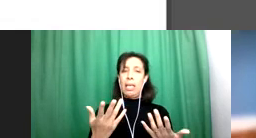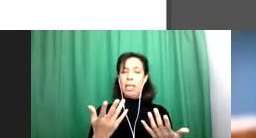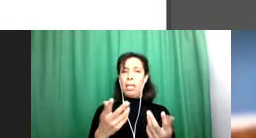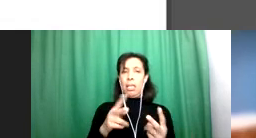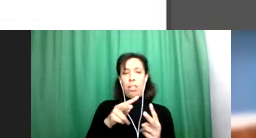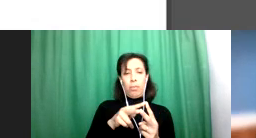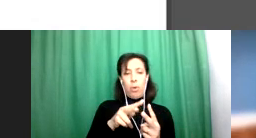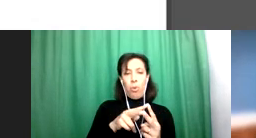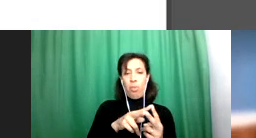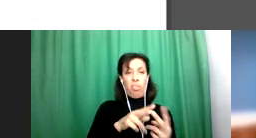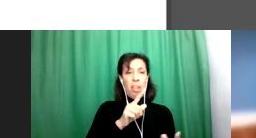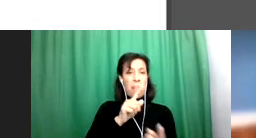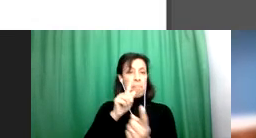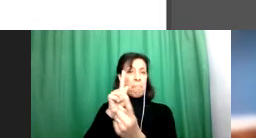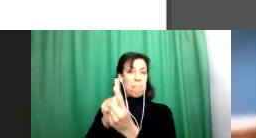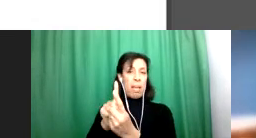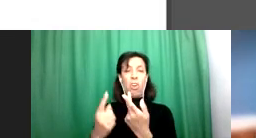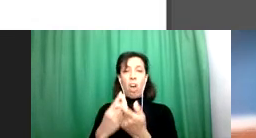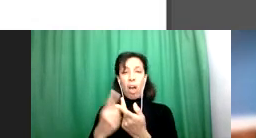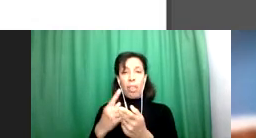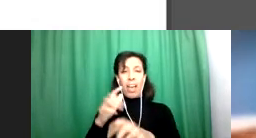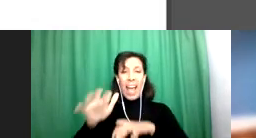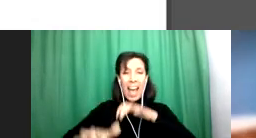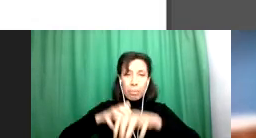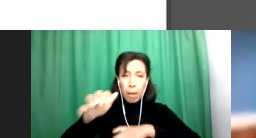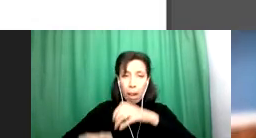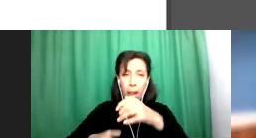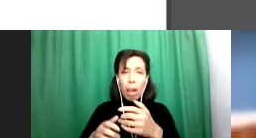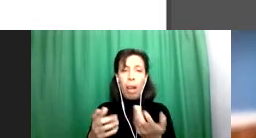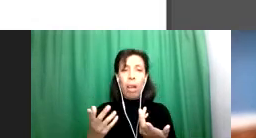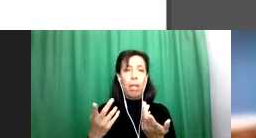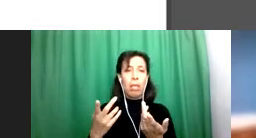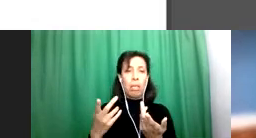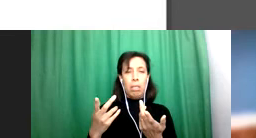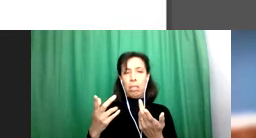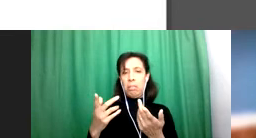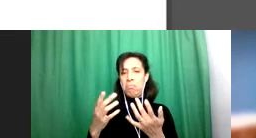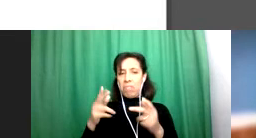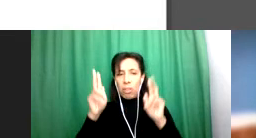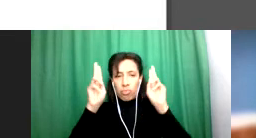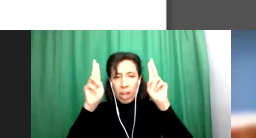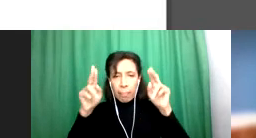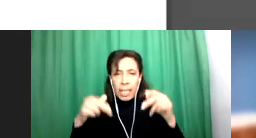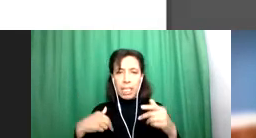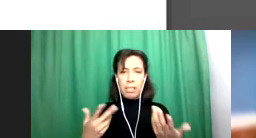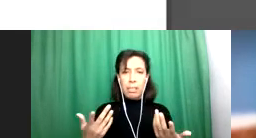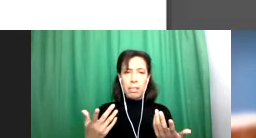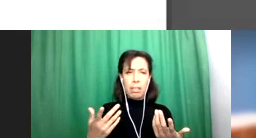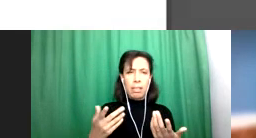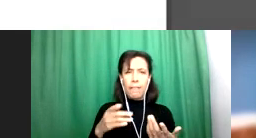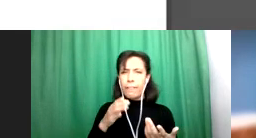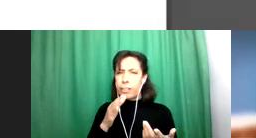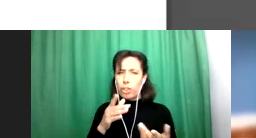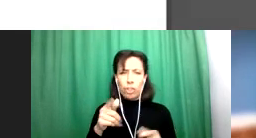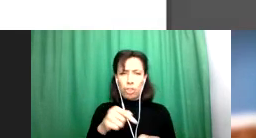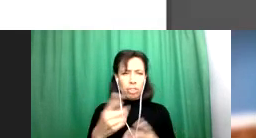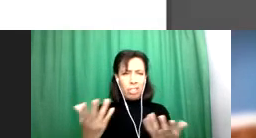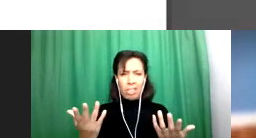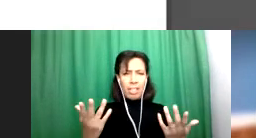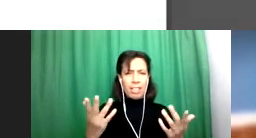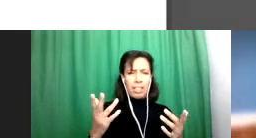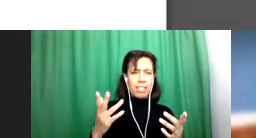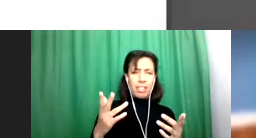fish and a rabbit, and the snake. Something happened there. The fish tried to get out, but he couldn't get out, etc.,